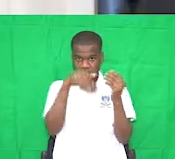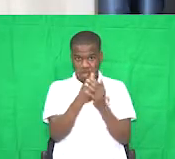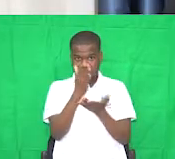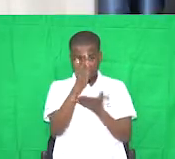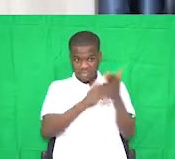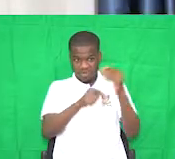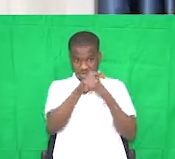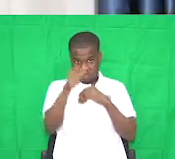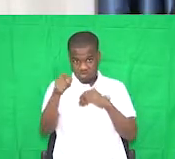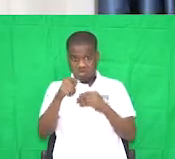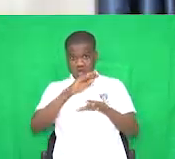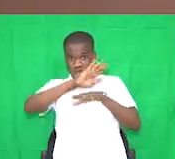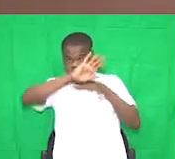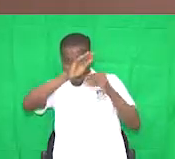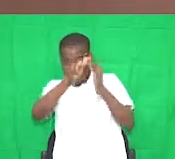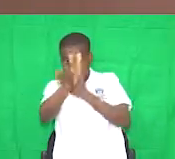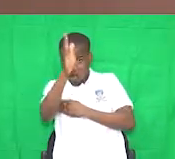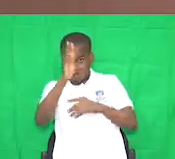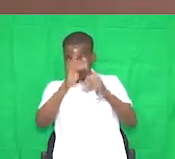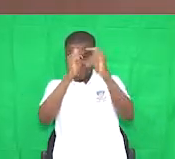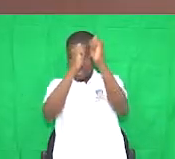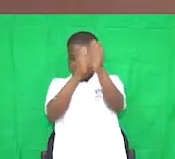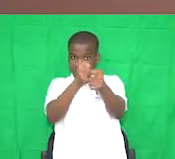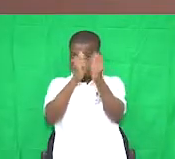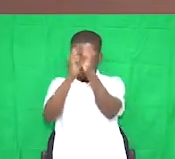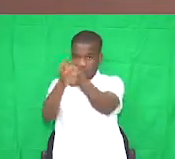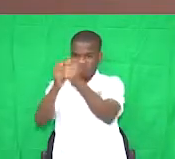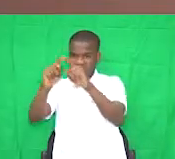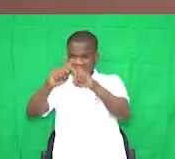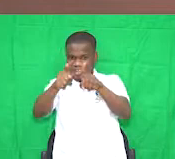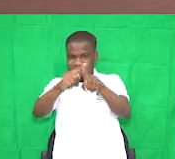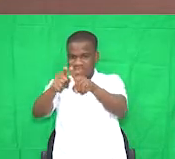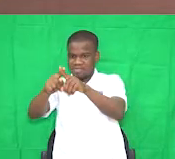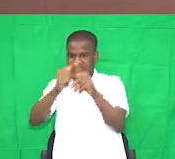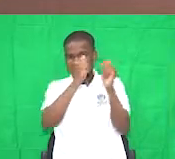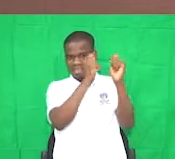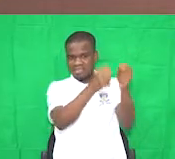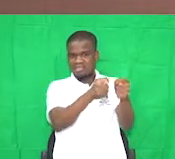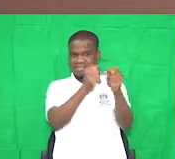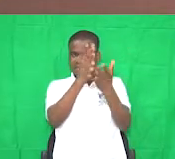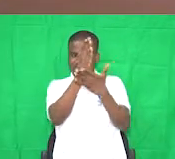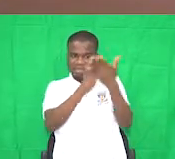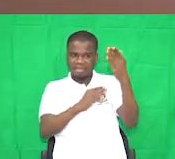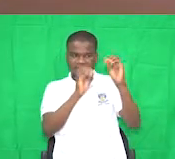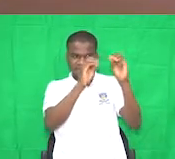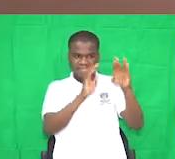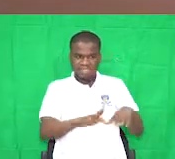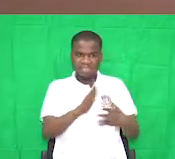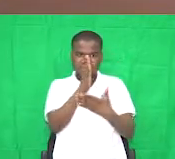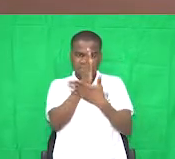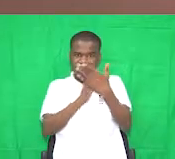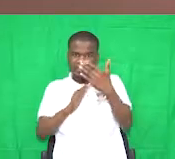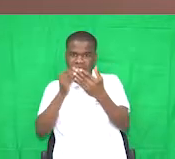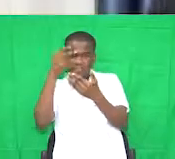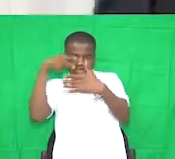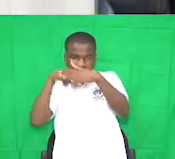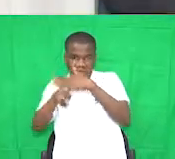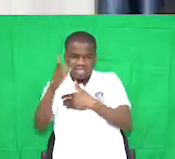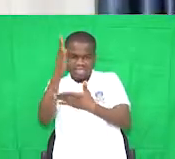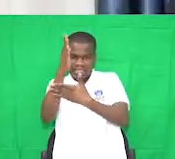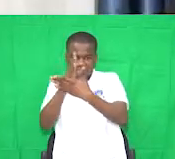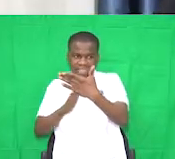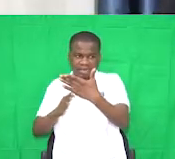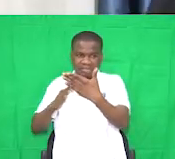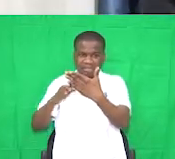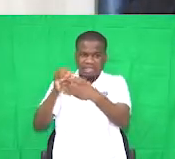are the prophets, there are the apostles, all of them are in ministry. And inti bra mu kokan ye mpae bɔne sɛ wo do wo